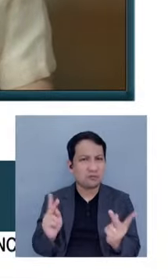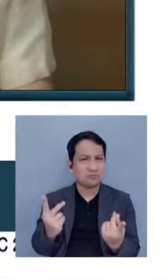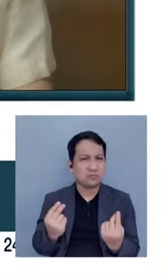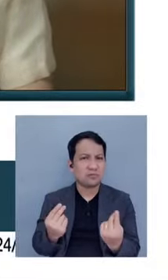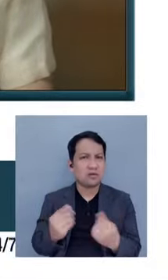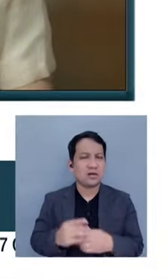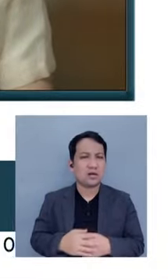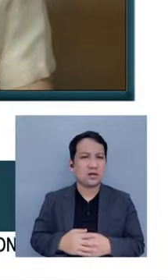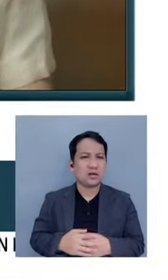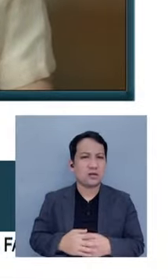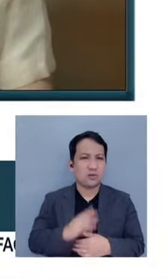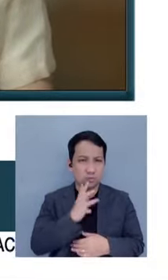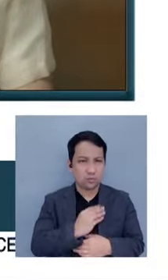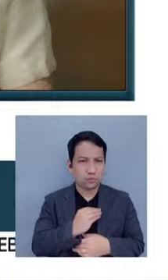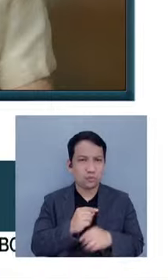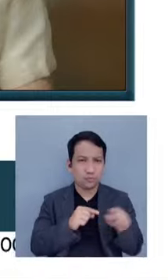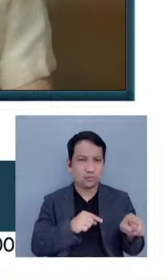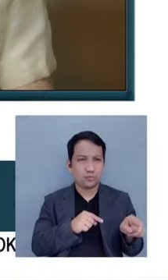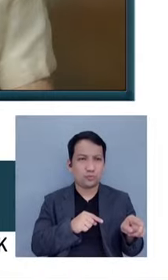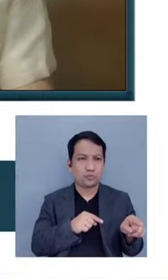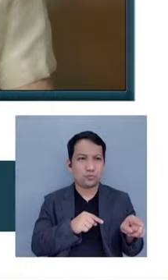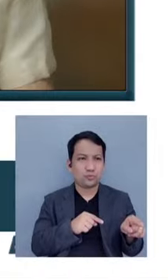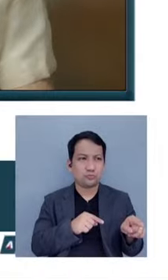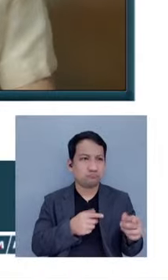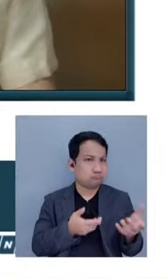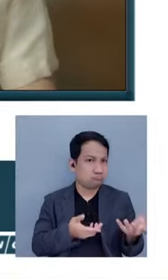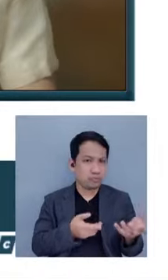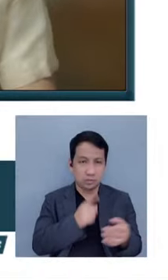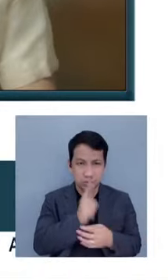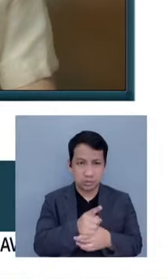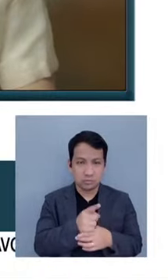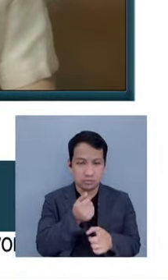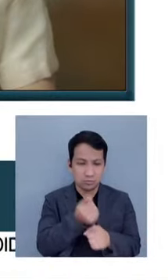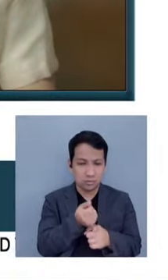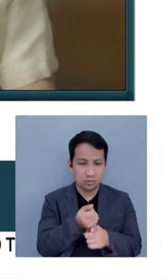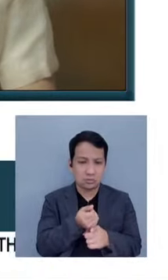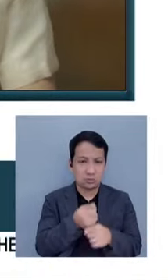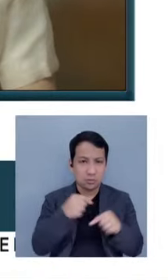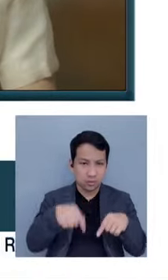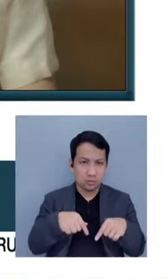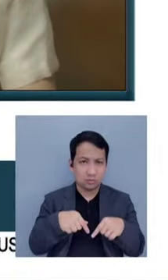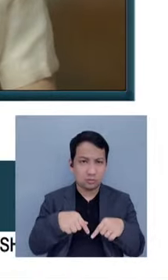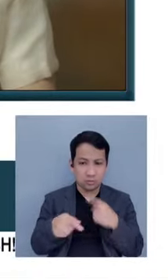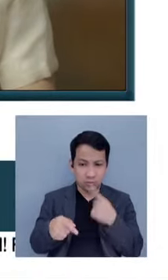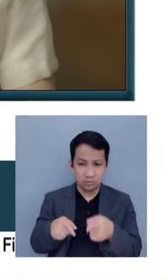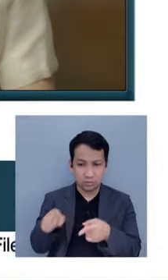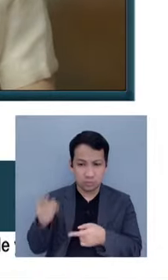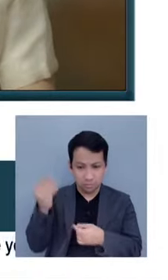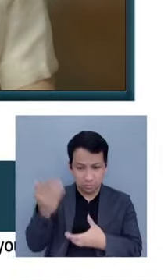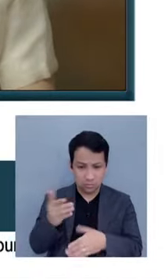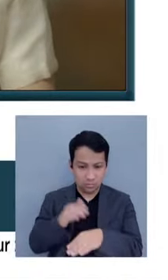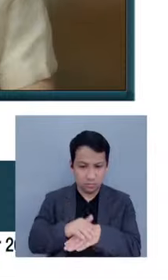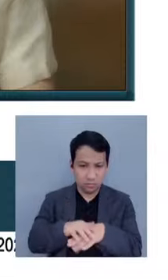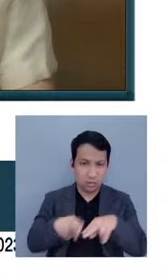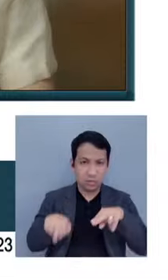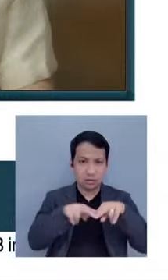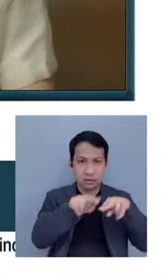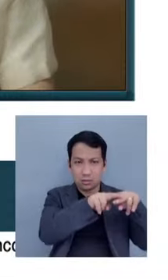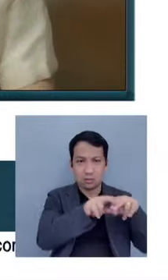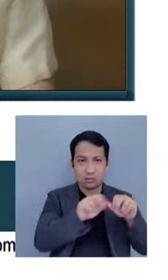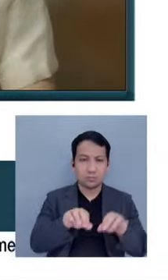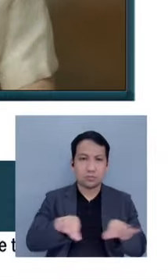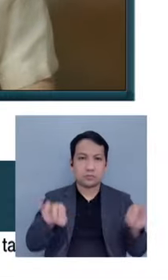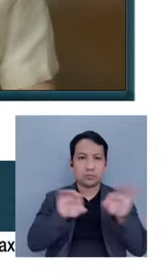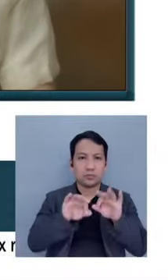Whoever it is, if it's a state-backed actor here, and you say the threats increase whenever there's an important event here